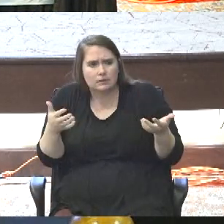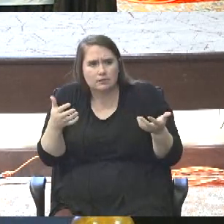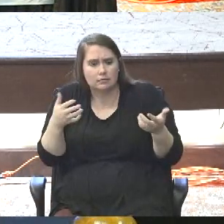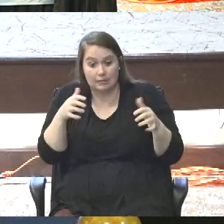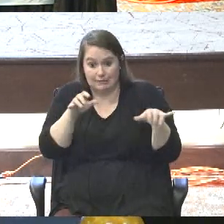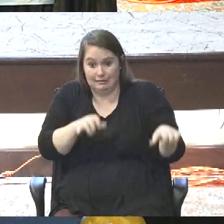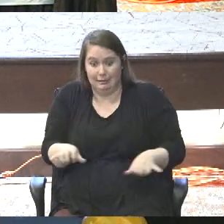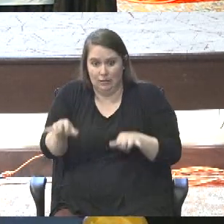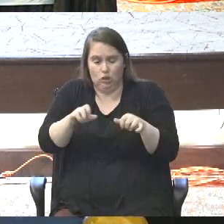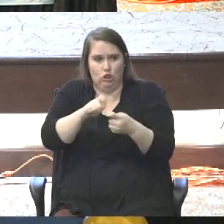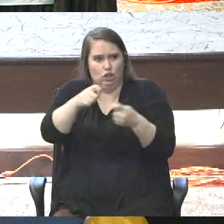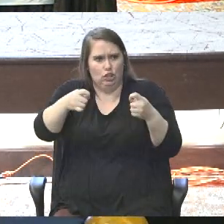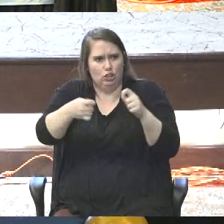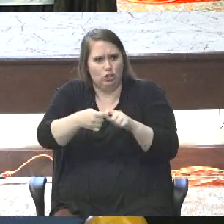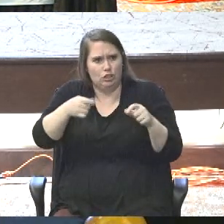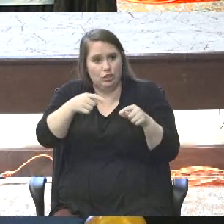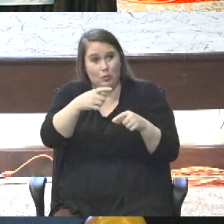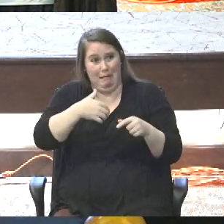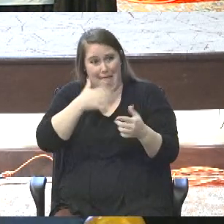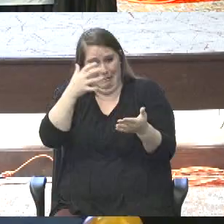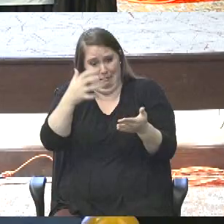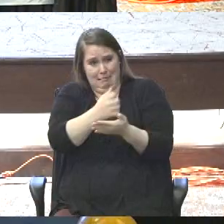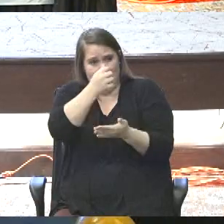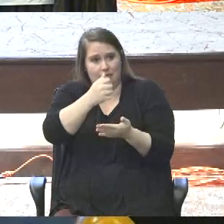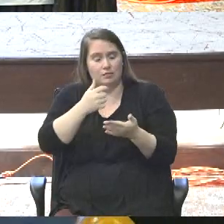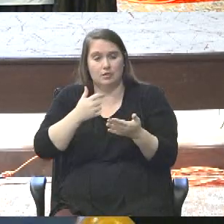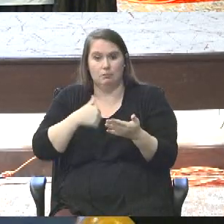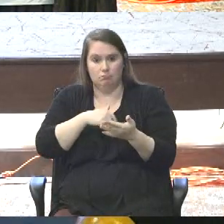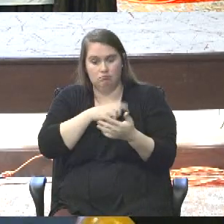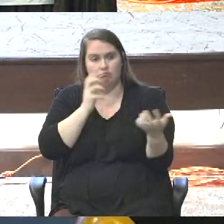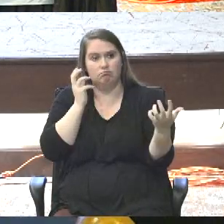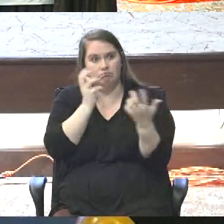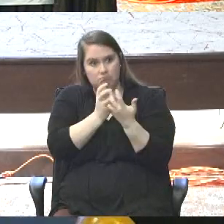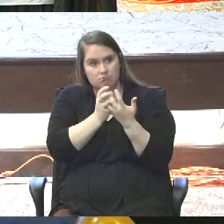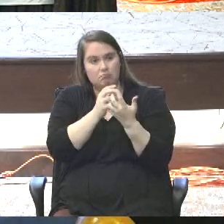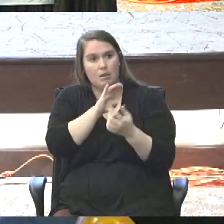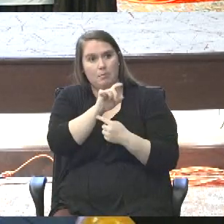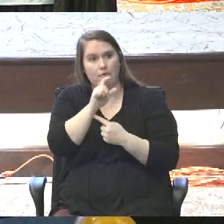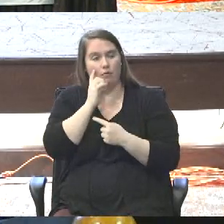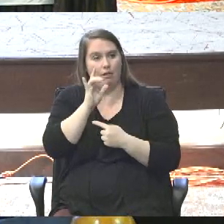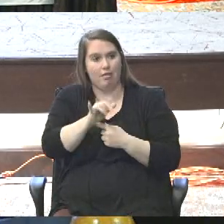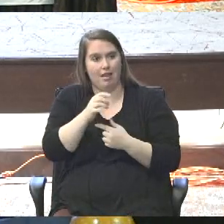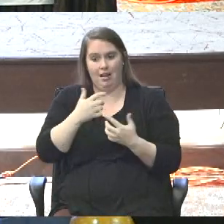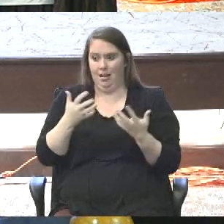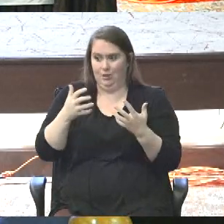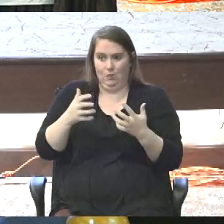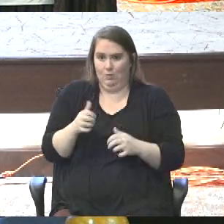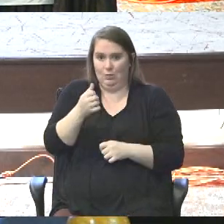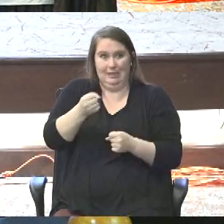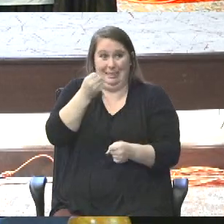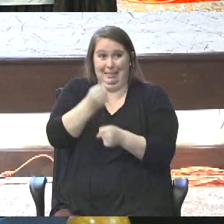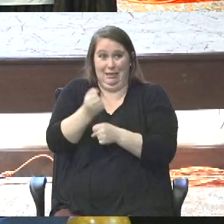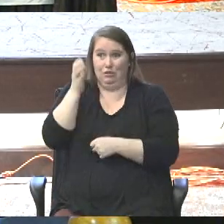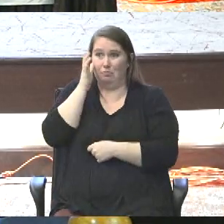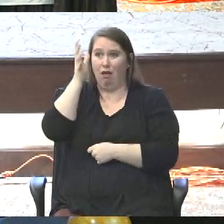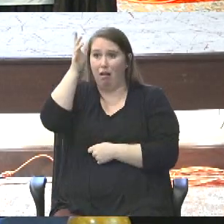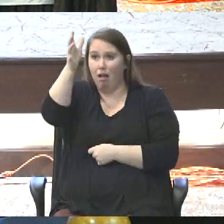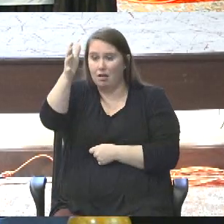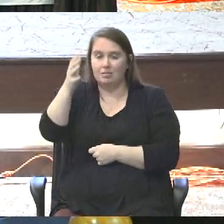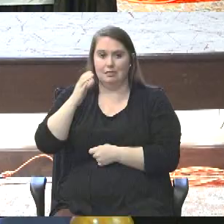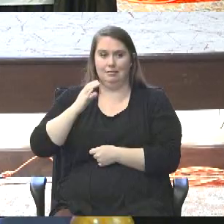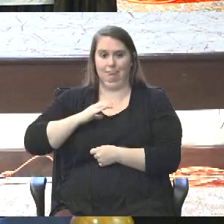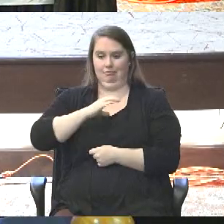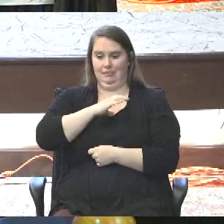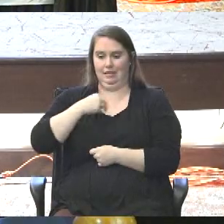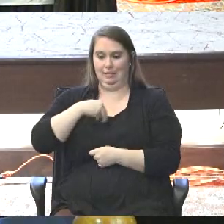standards here, and we're footing the bill for it. I don't want to have that conversation 10 years from now with anybody on city council. You know what I mean?